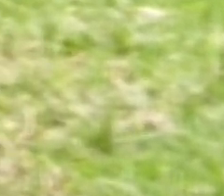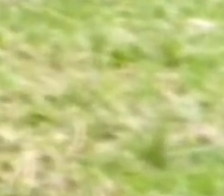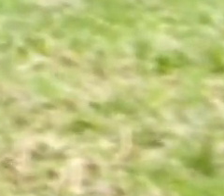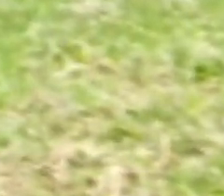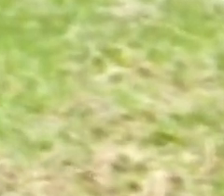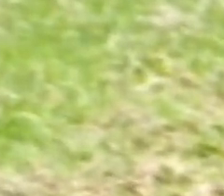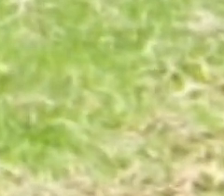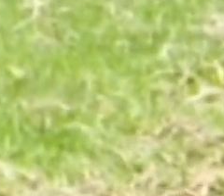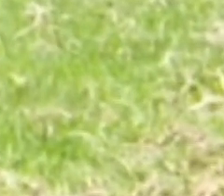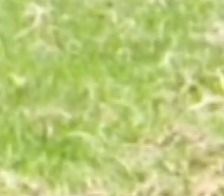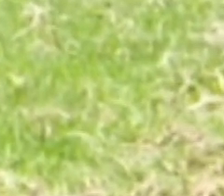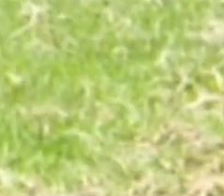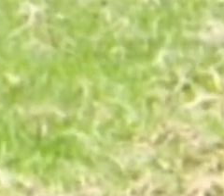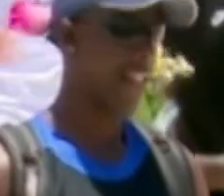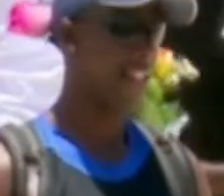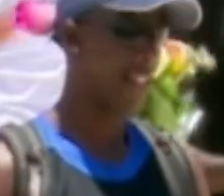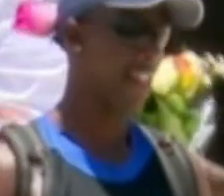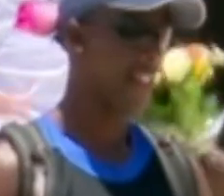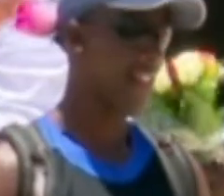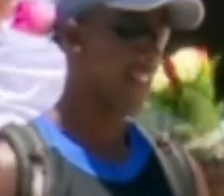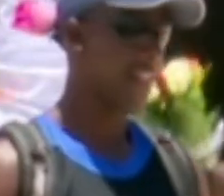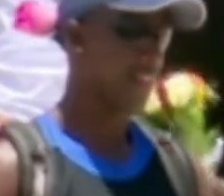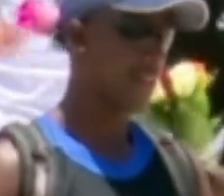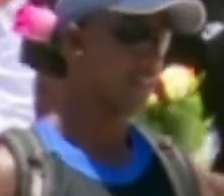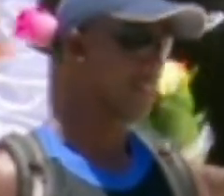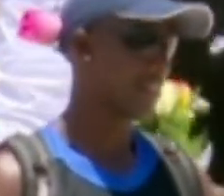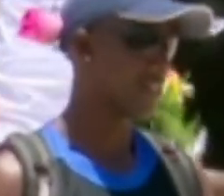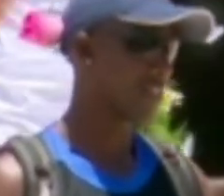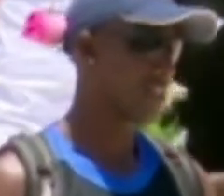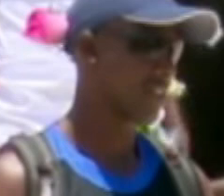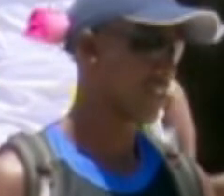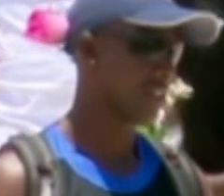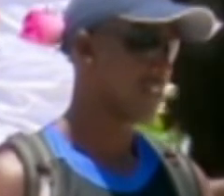jump events already removed from the Diamond League from 2020.